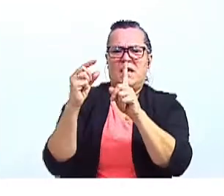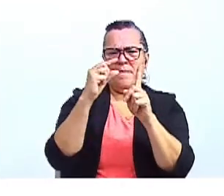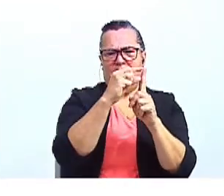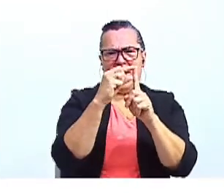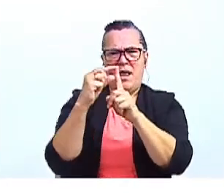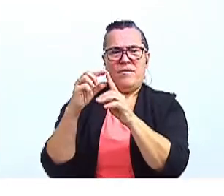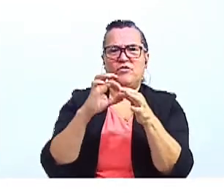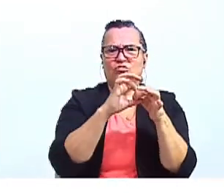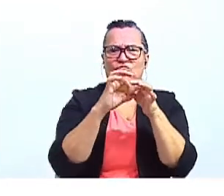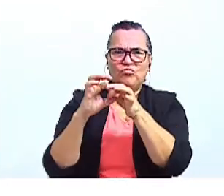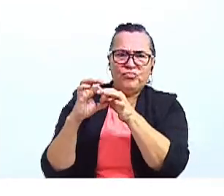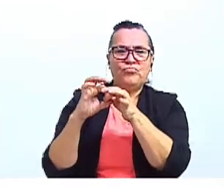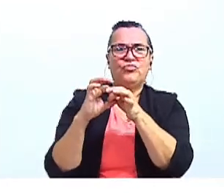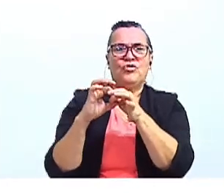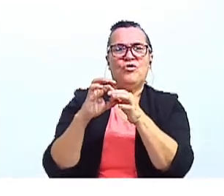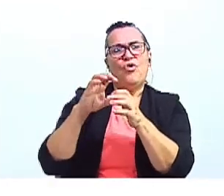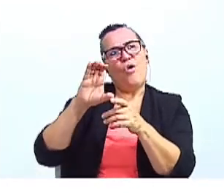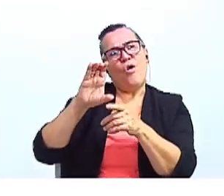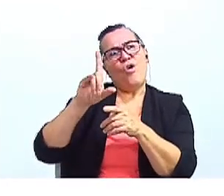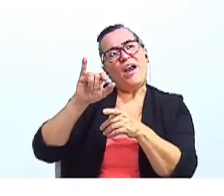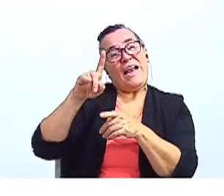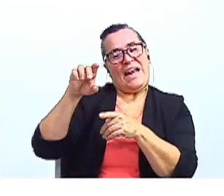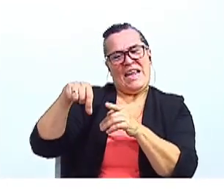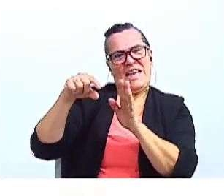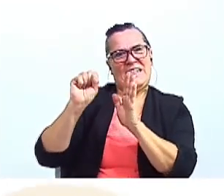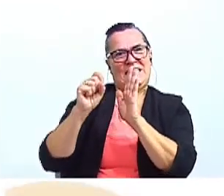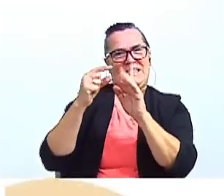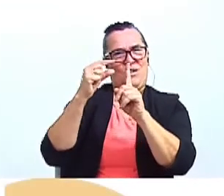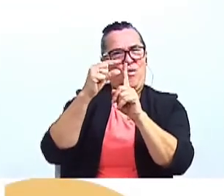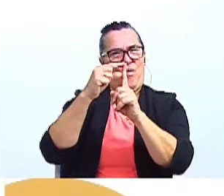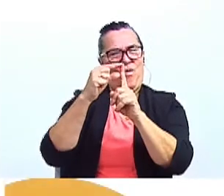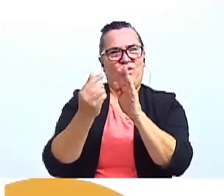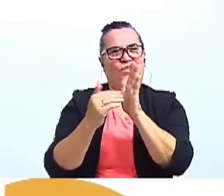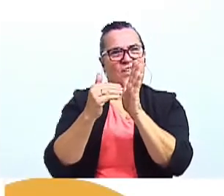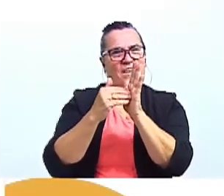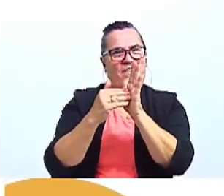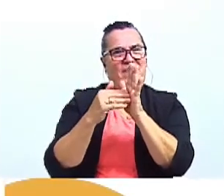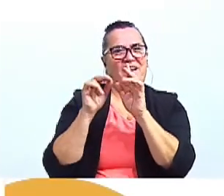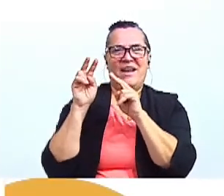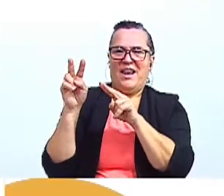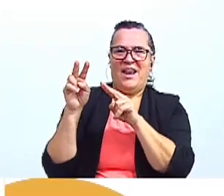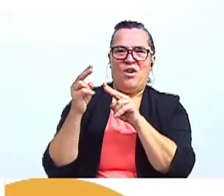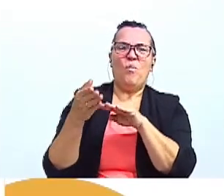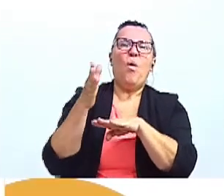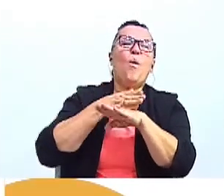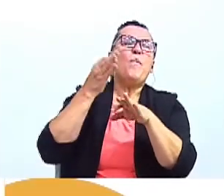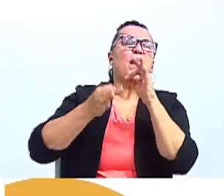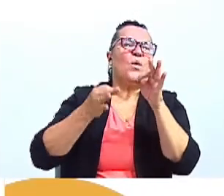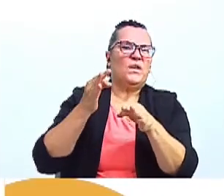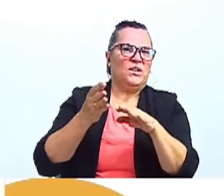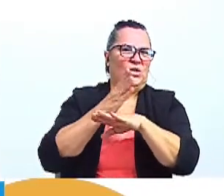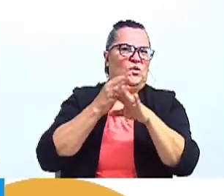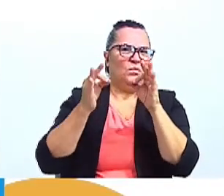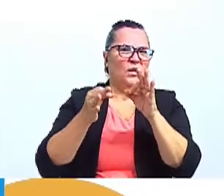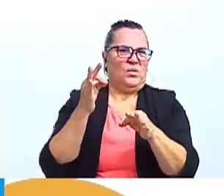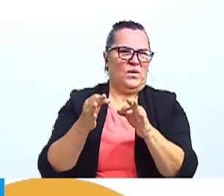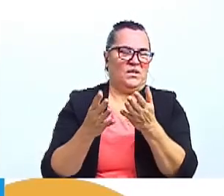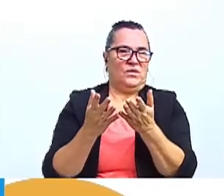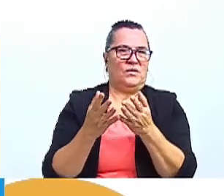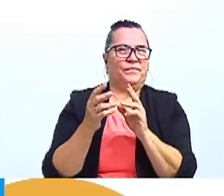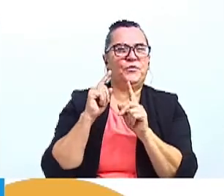cliques. Here we have the word clique again. Okay, I want to ask you a